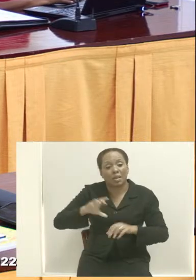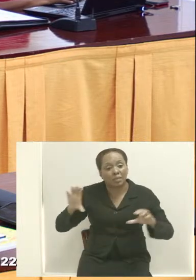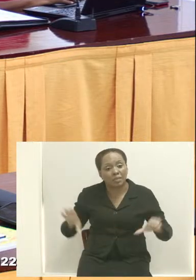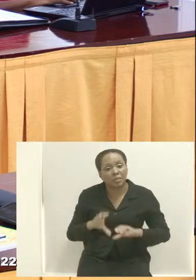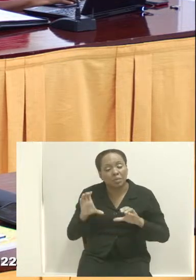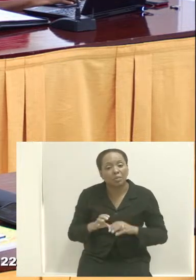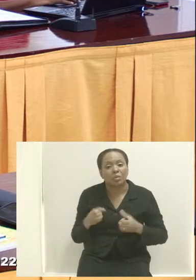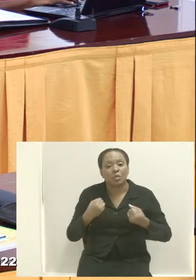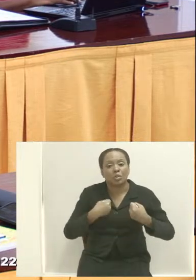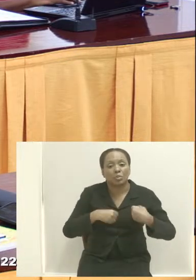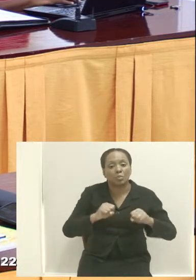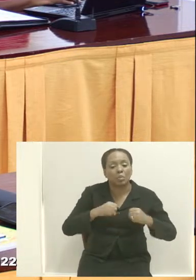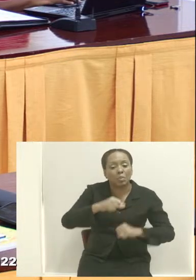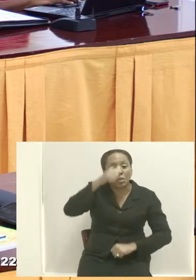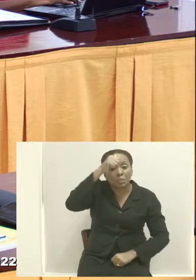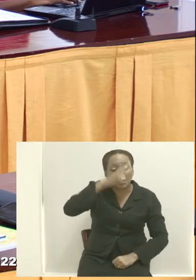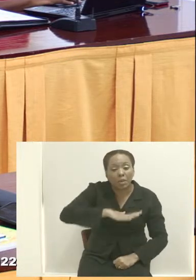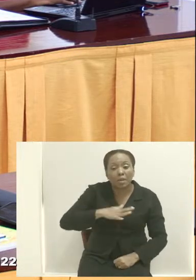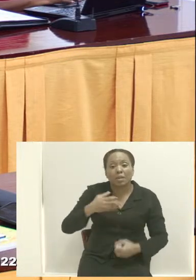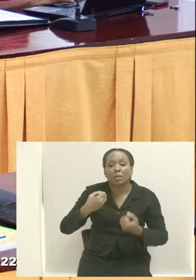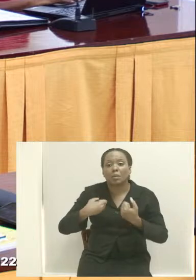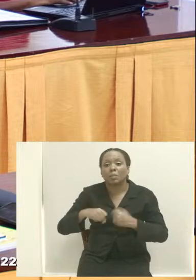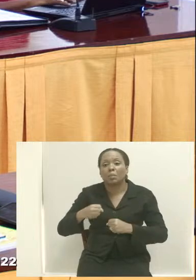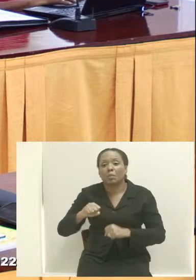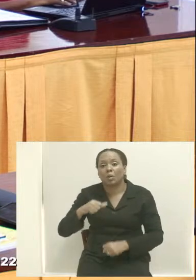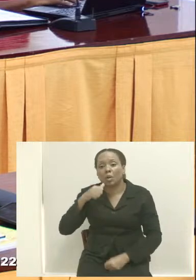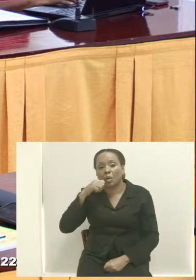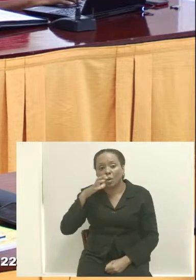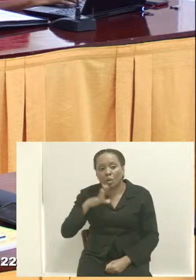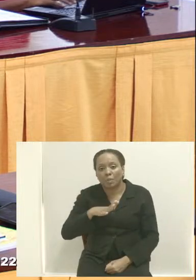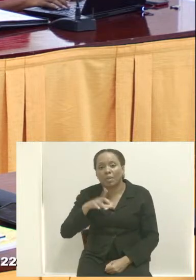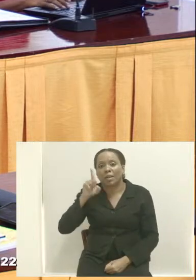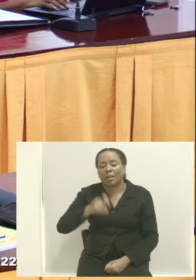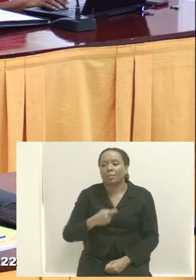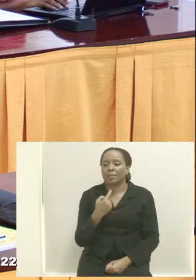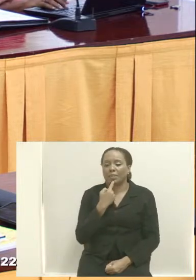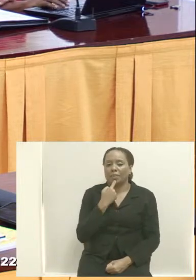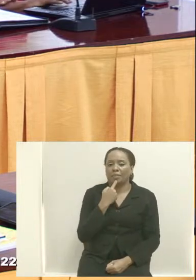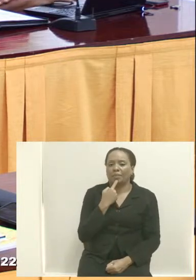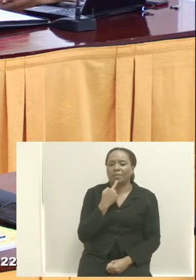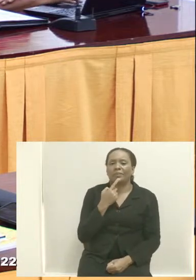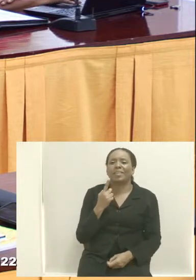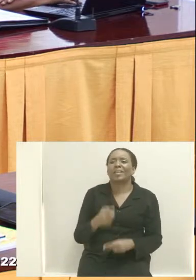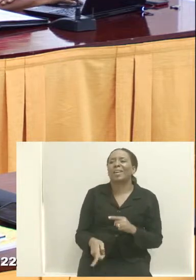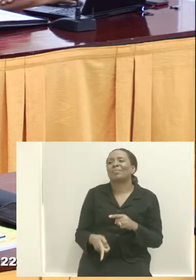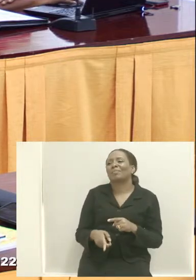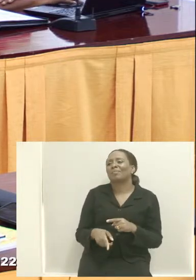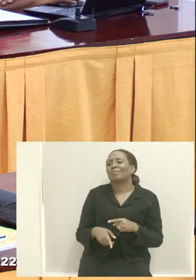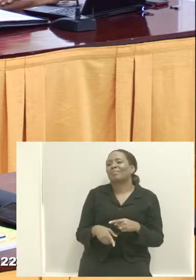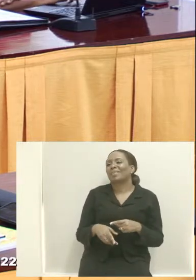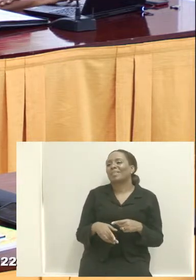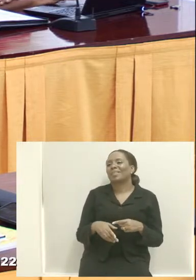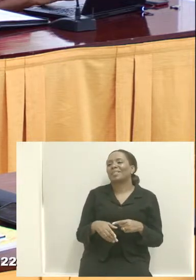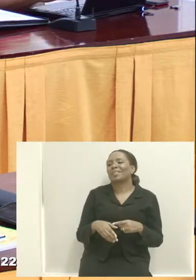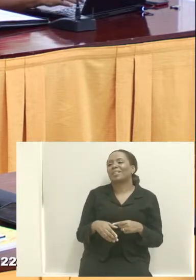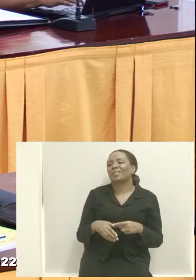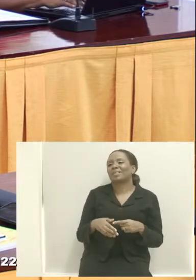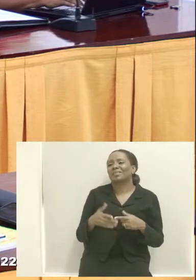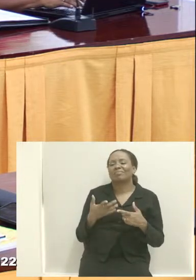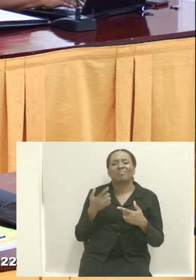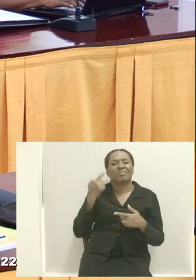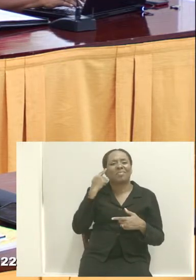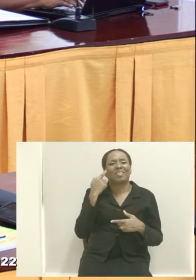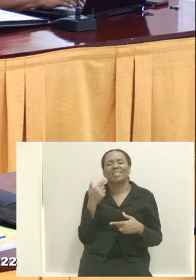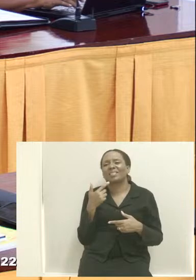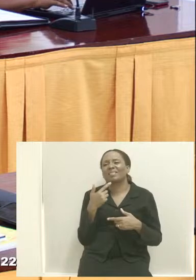sport at sports. We have an opportunity, ma'am, and we began it, and it should continue when